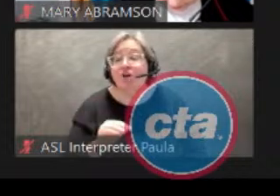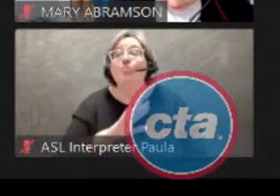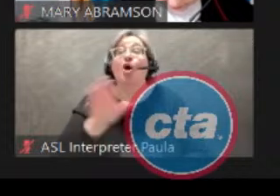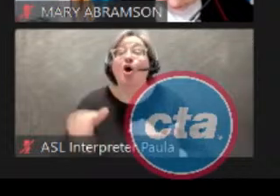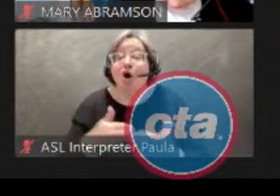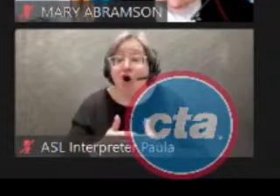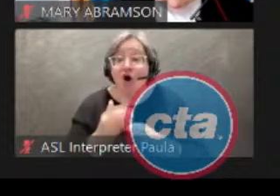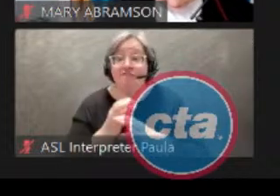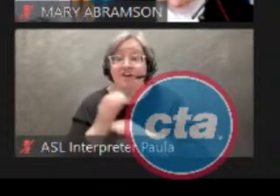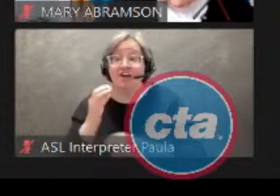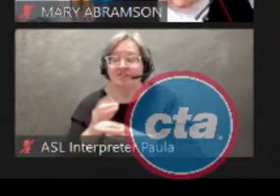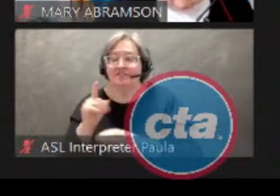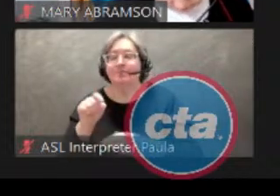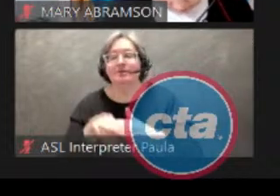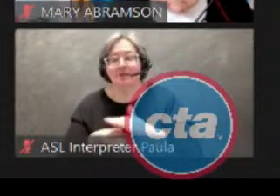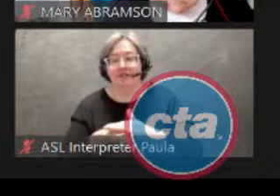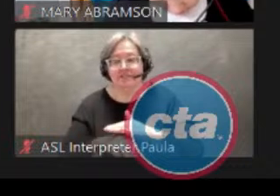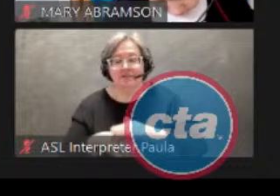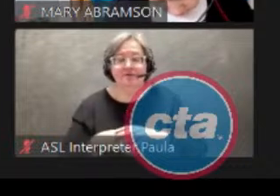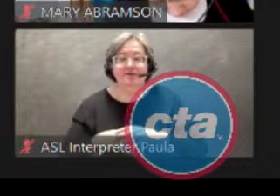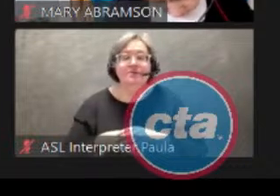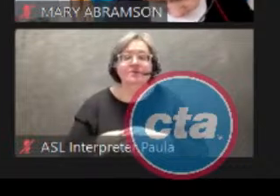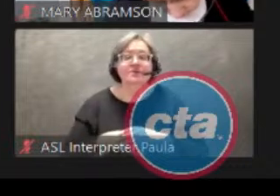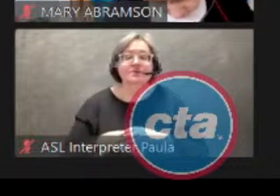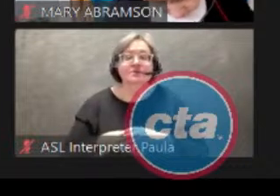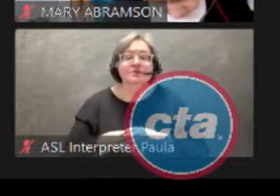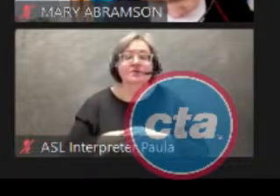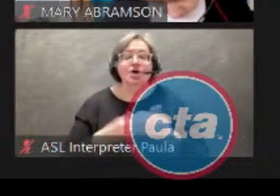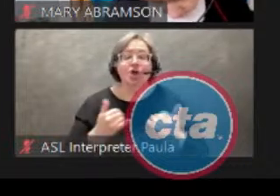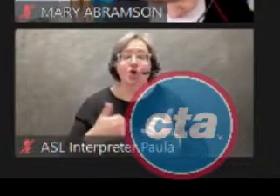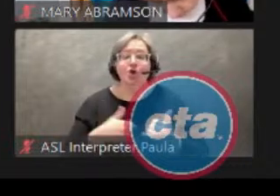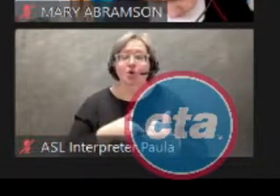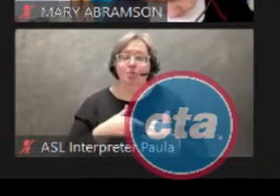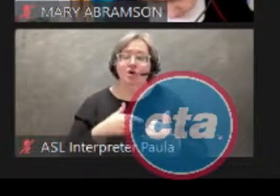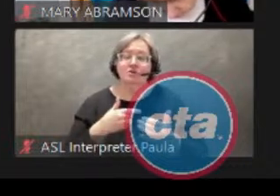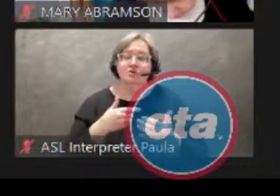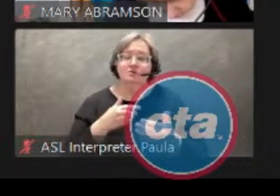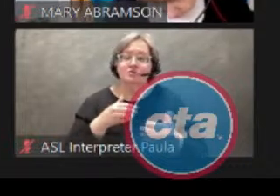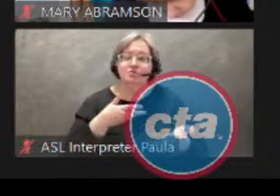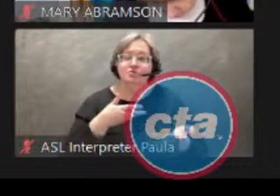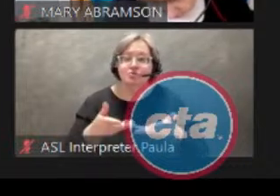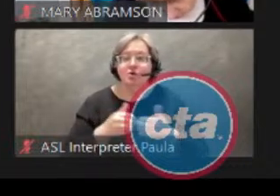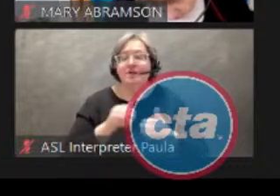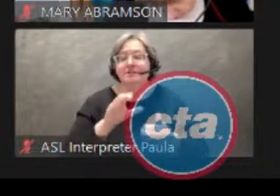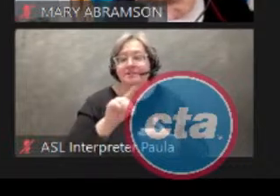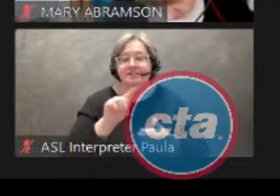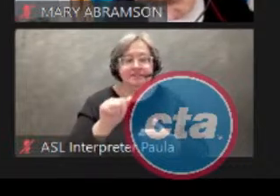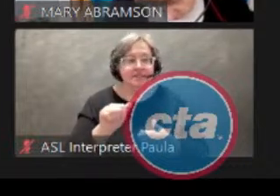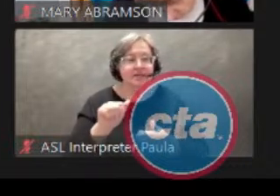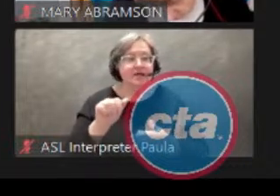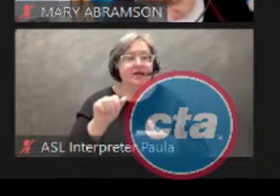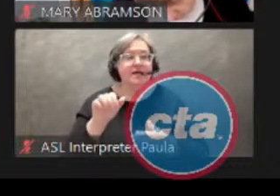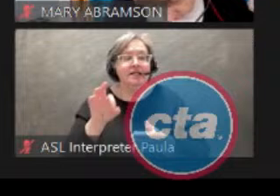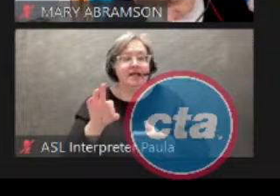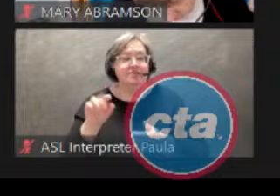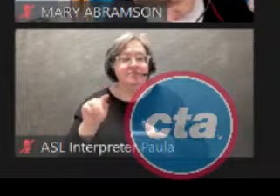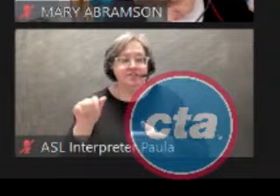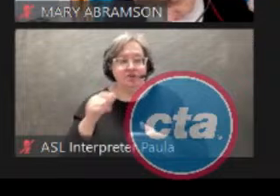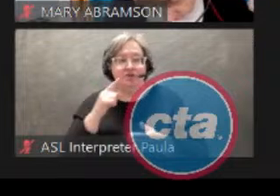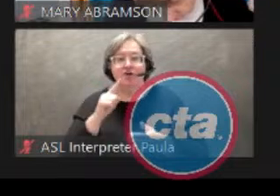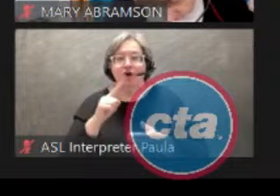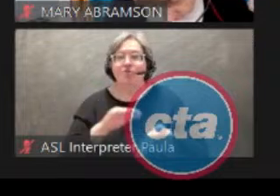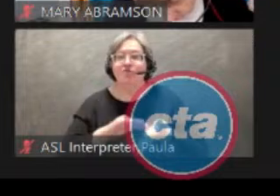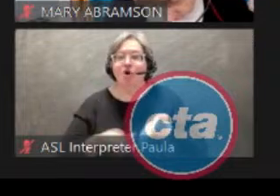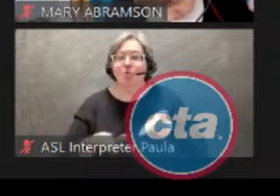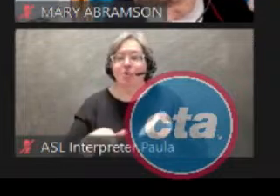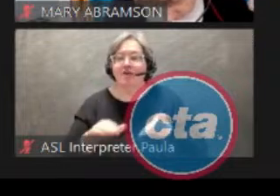vehicles being accessible. And we are currently in the process of working with the CTA and the FTA for a waiver